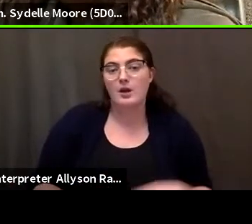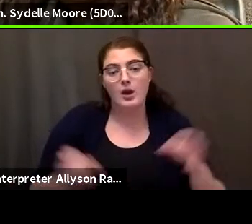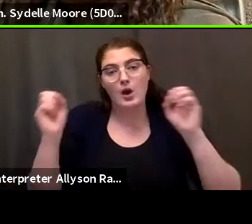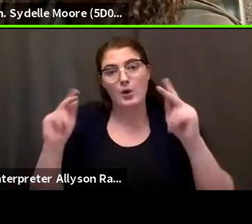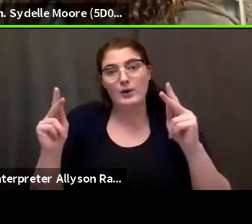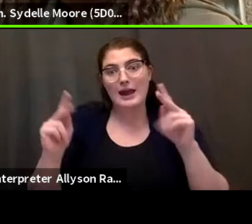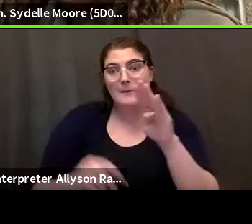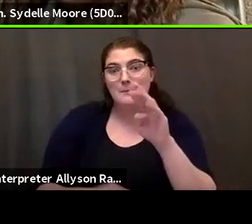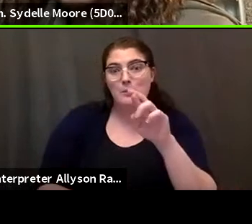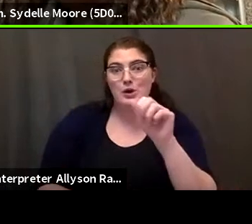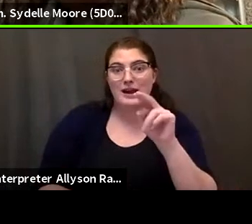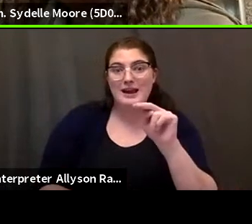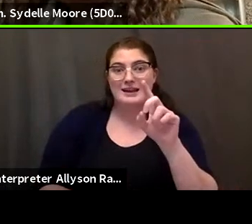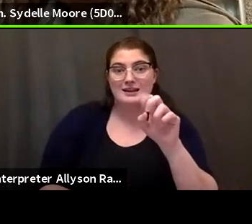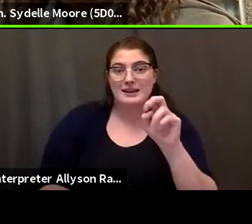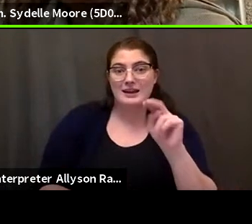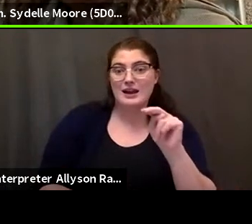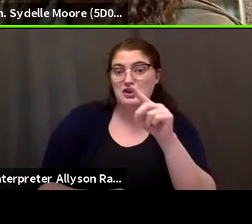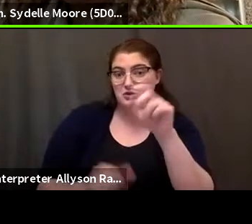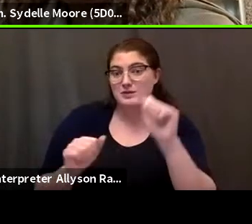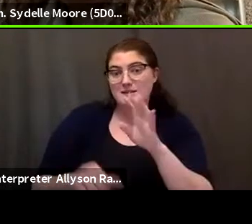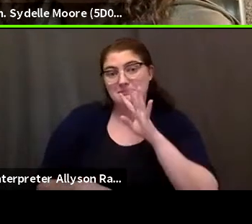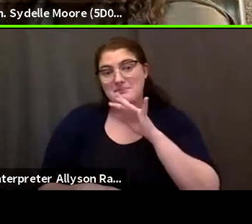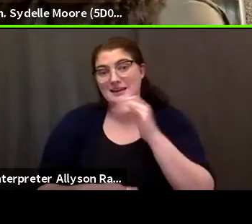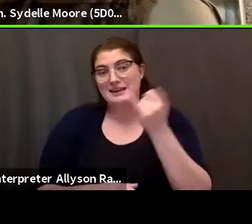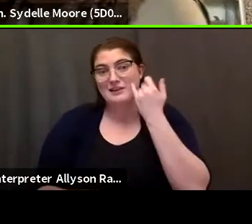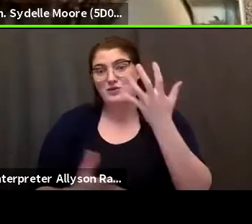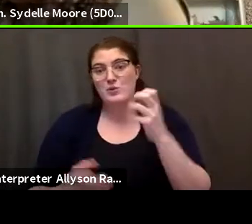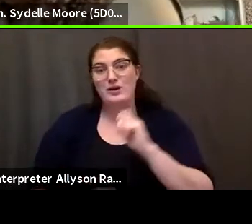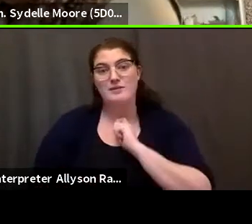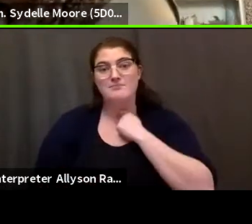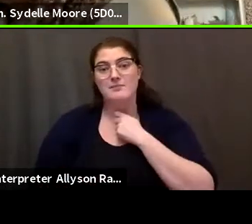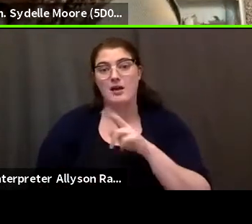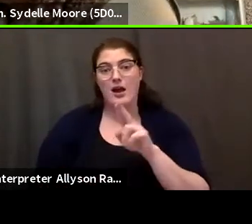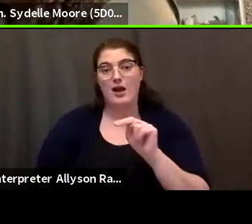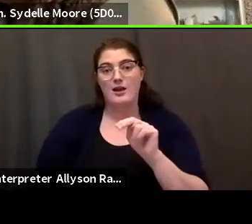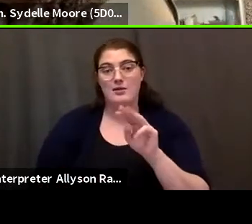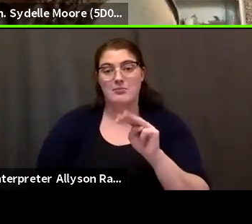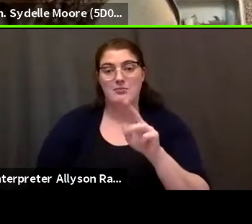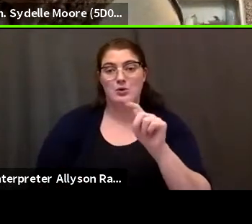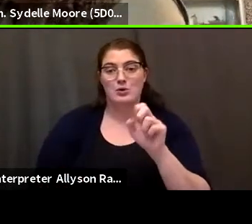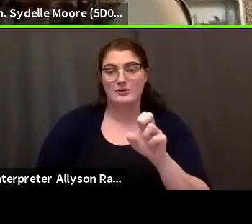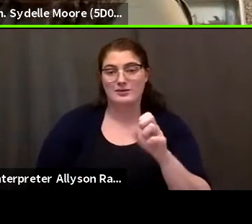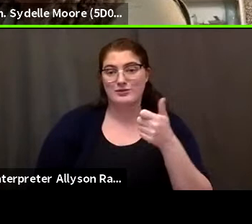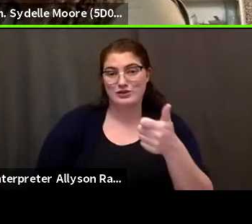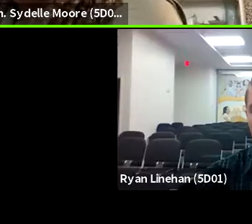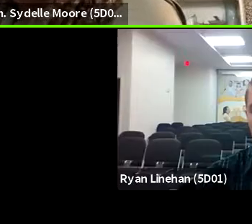Okay, Brandon, you are able to speak if you just want to unmute yourself.